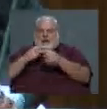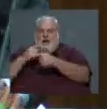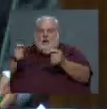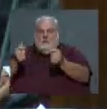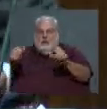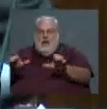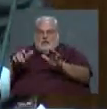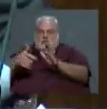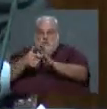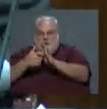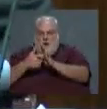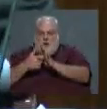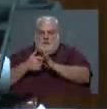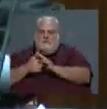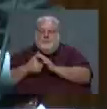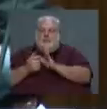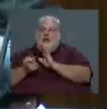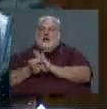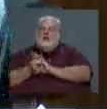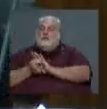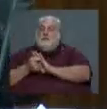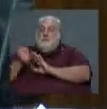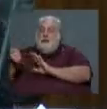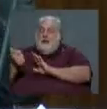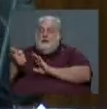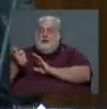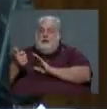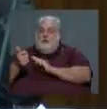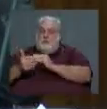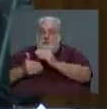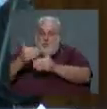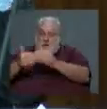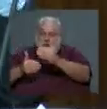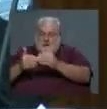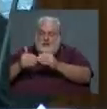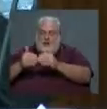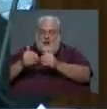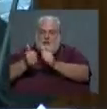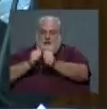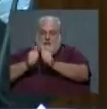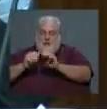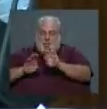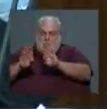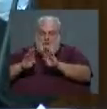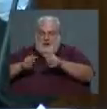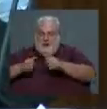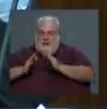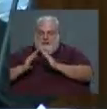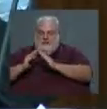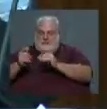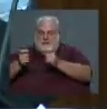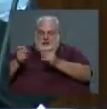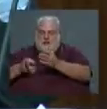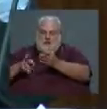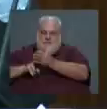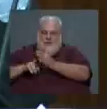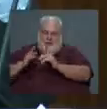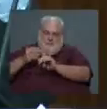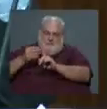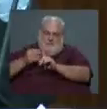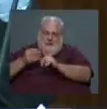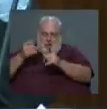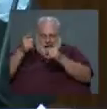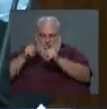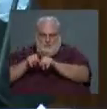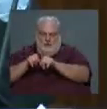ordinance to dispense with the requirement of a competitive selection process and authorize the city manager to enter into a one-year sole source memorandum of understanding with the